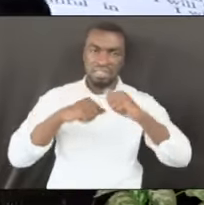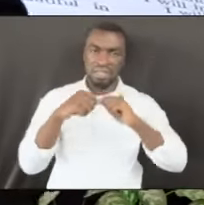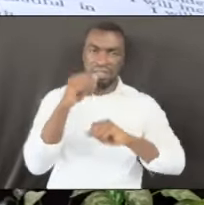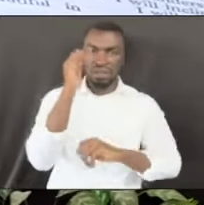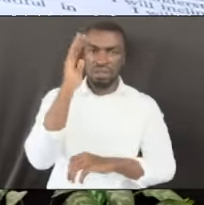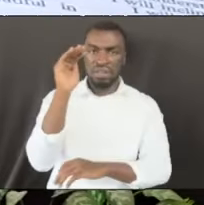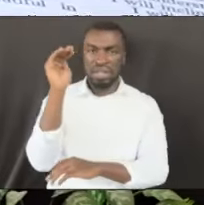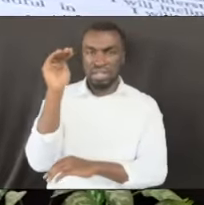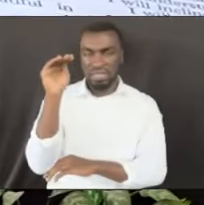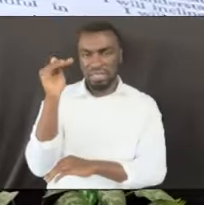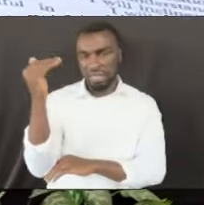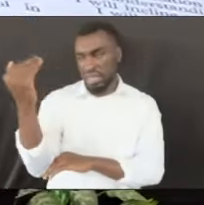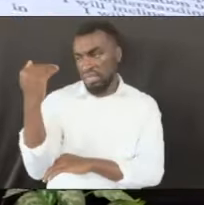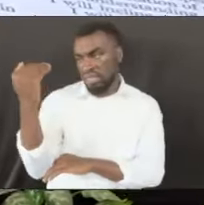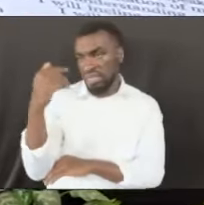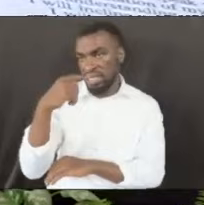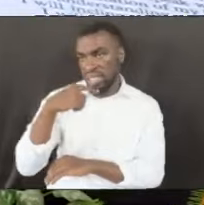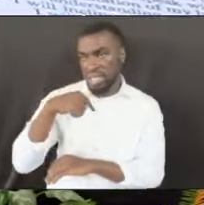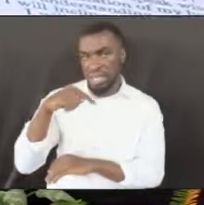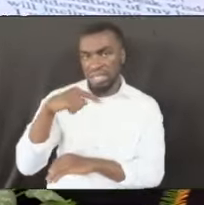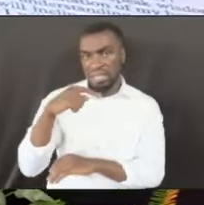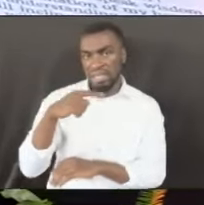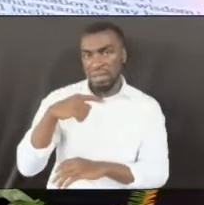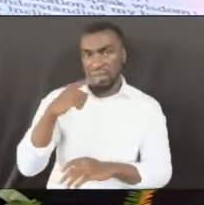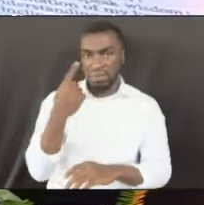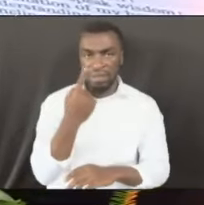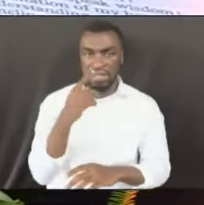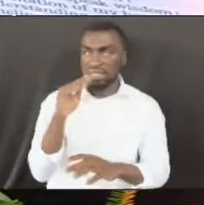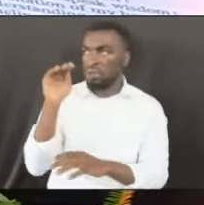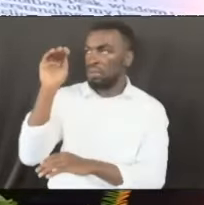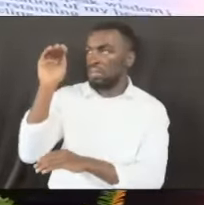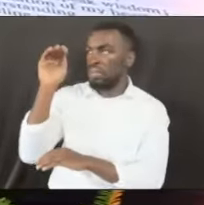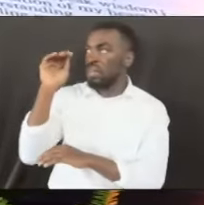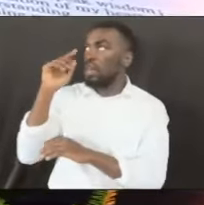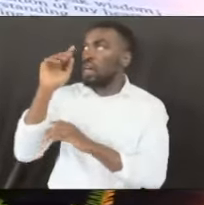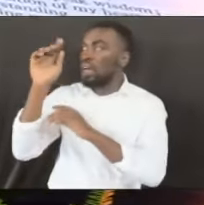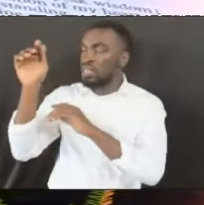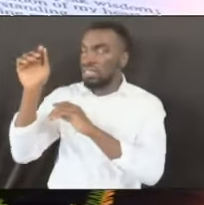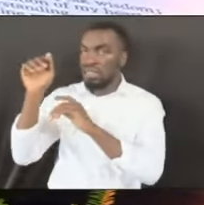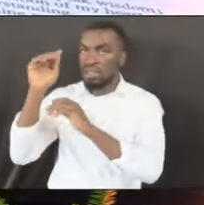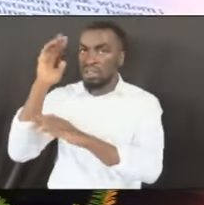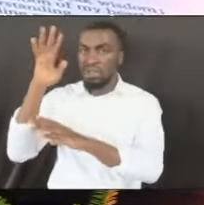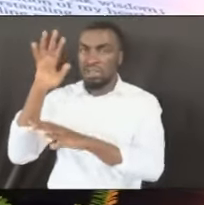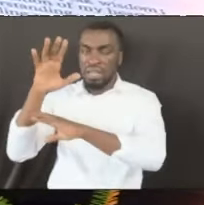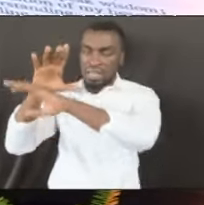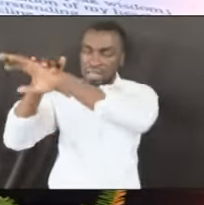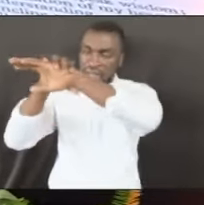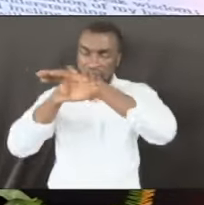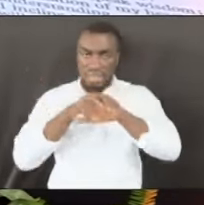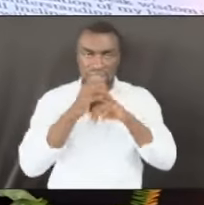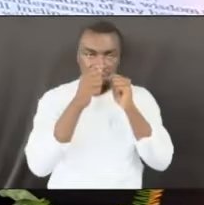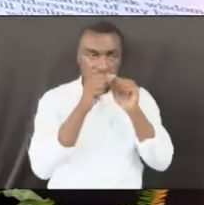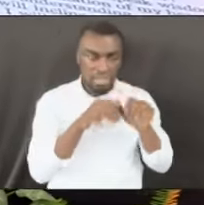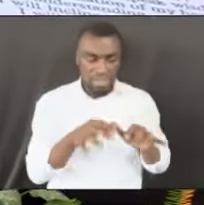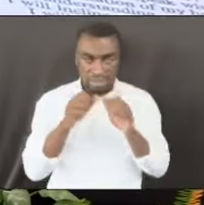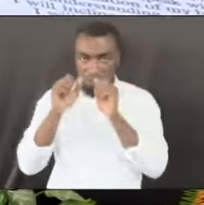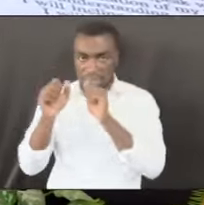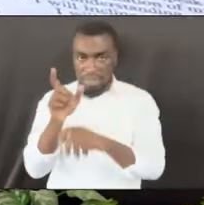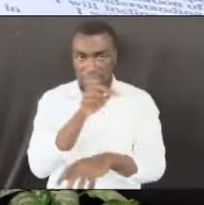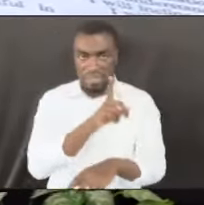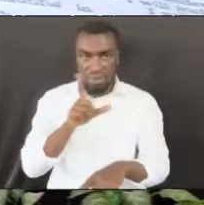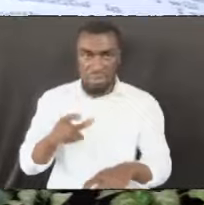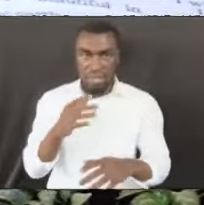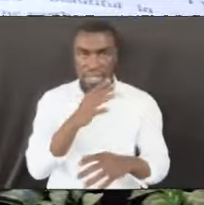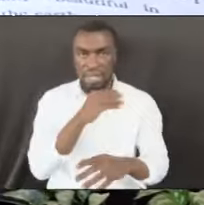first of all, to cry unto the Lord, to claim the blessings of the Lord, to be converted. And once we